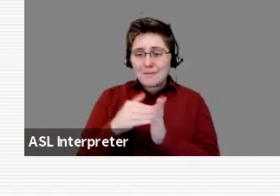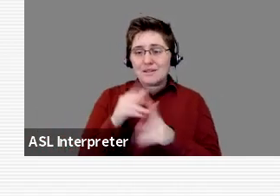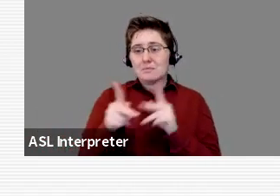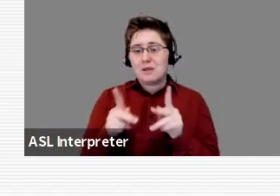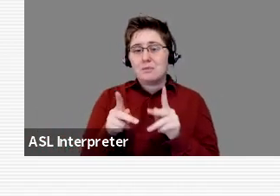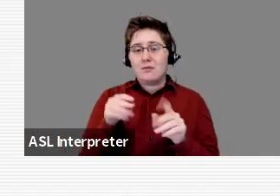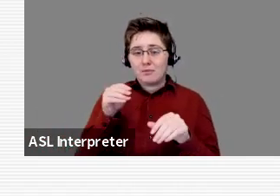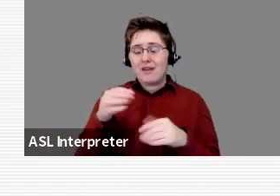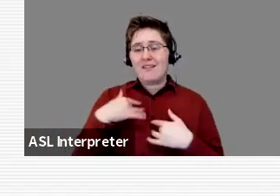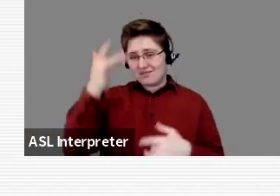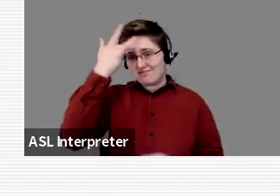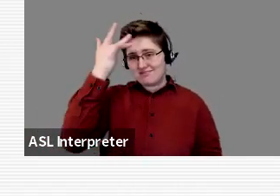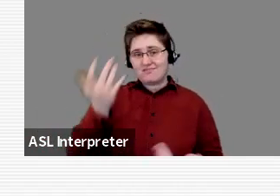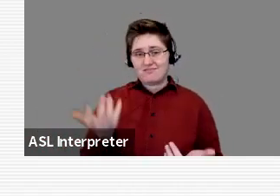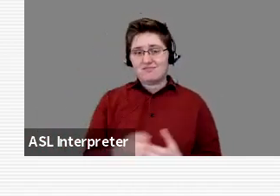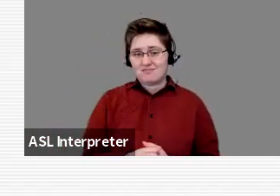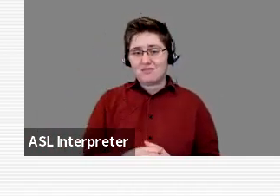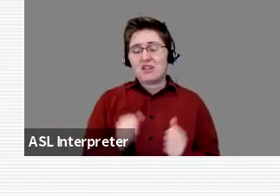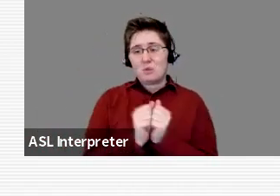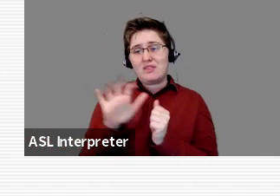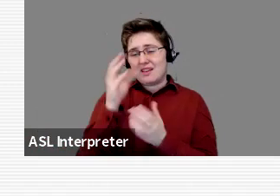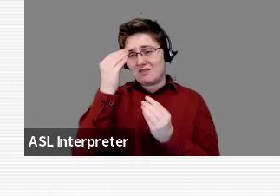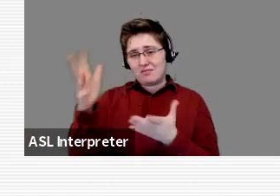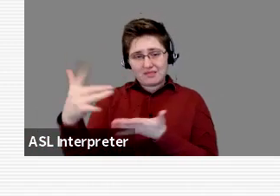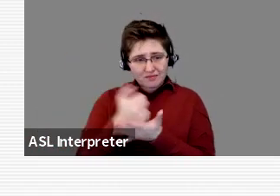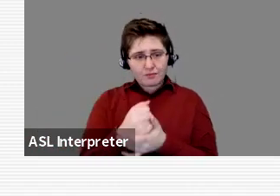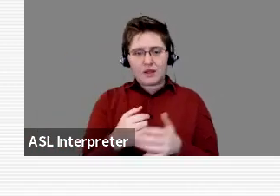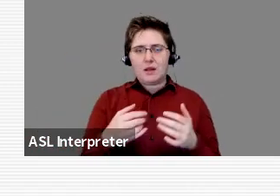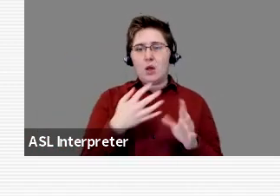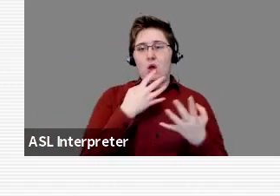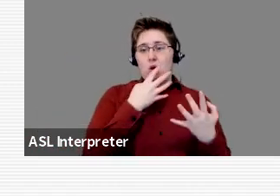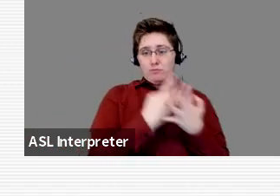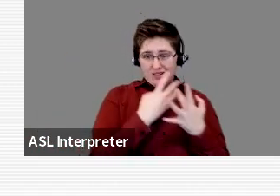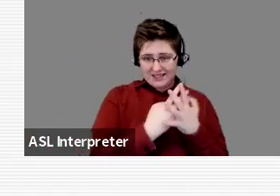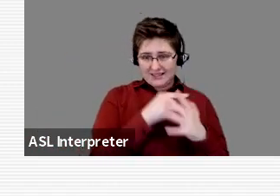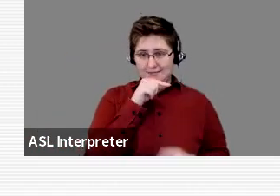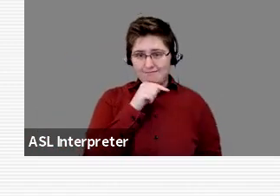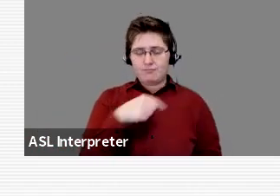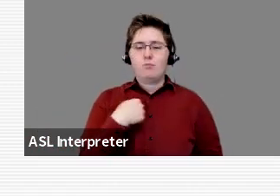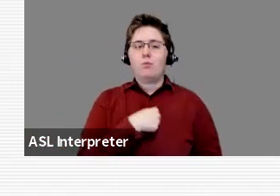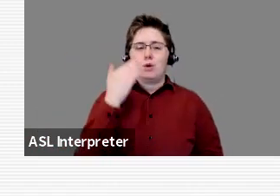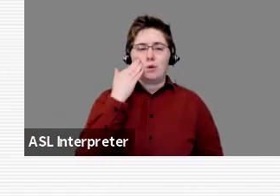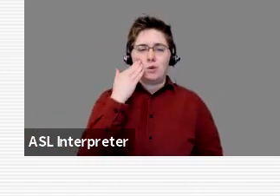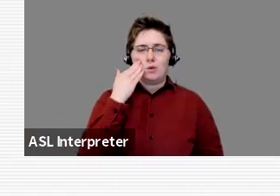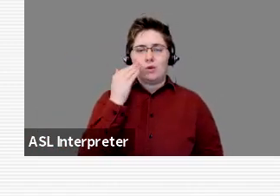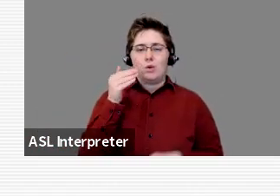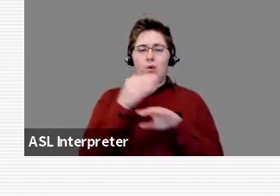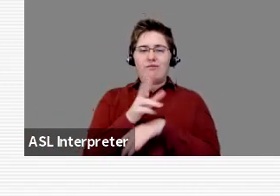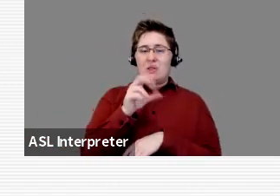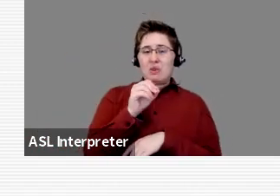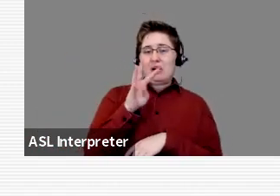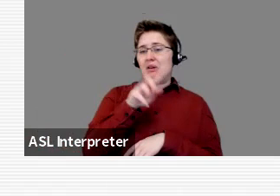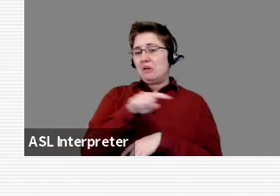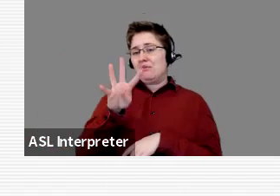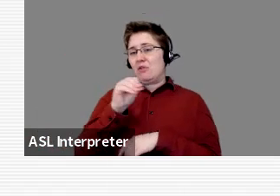the data that they're collecting. In the prison situations, we know that over 30 and 40%